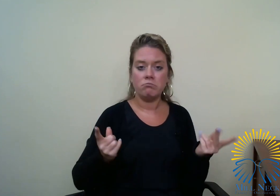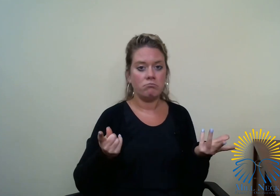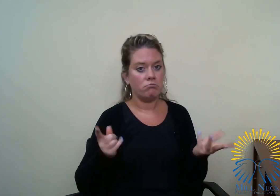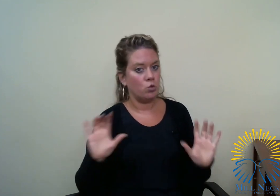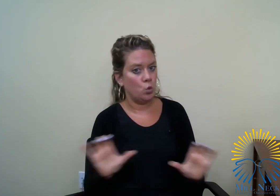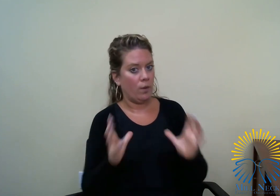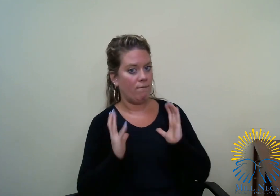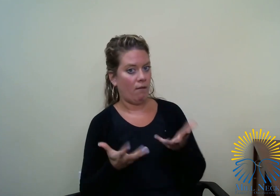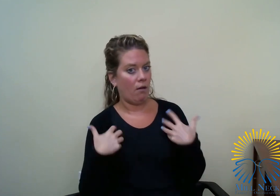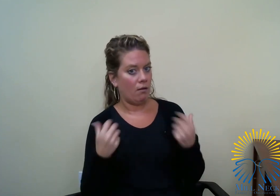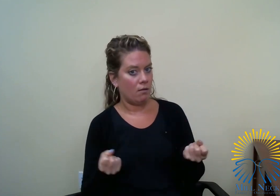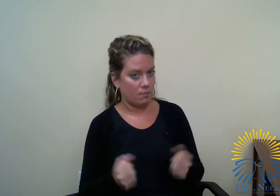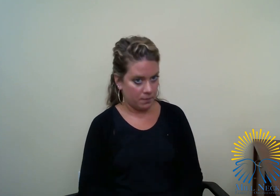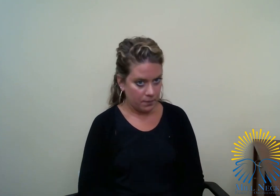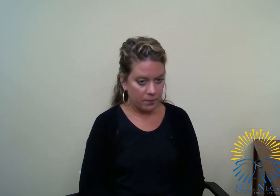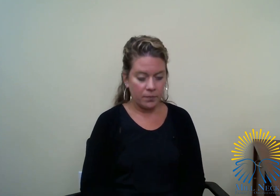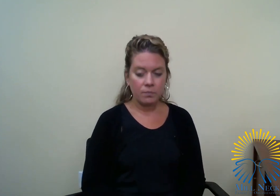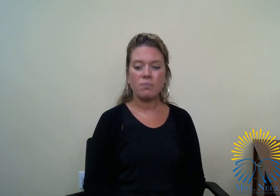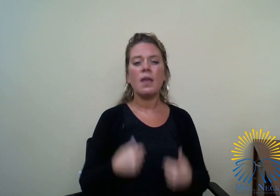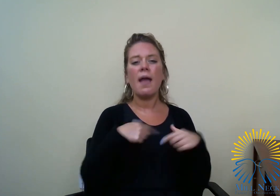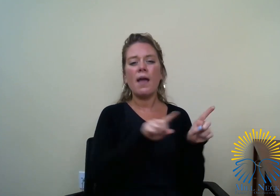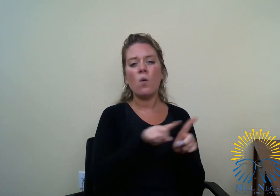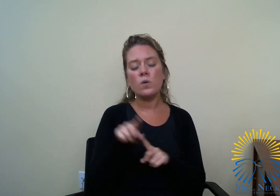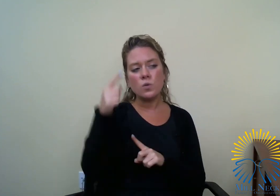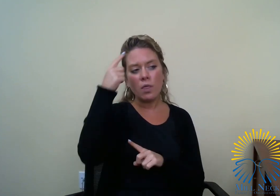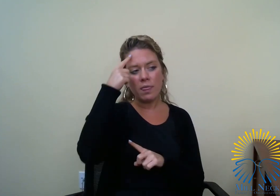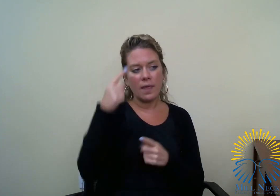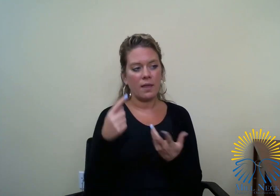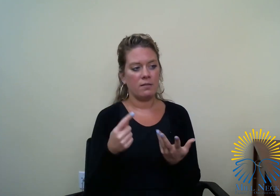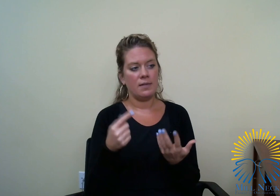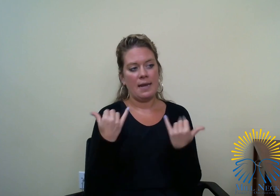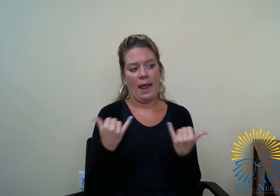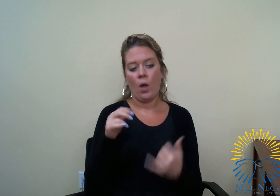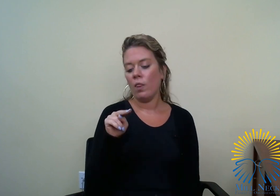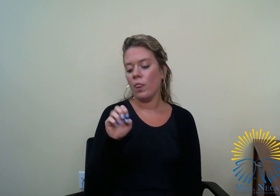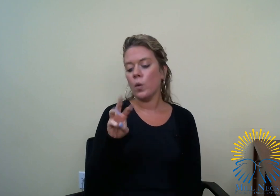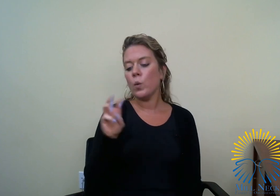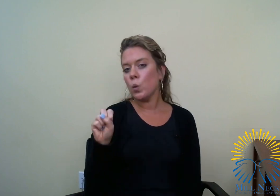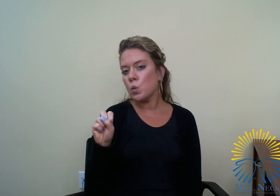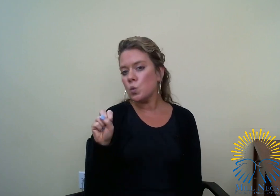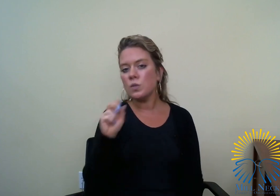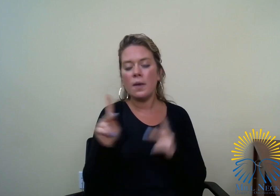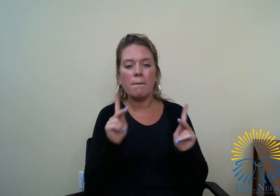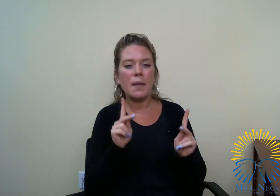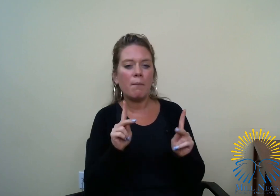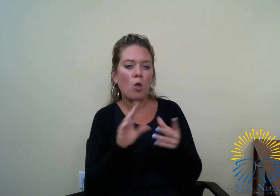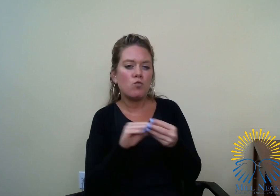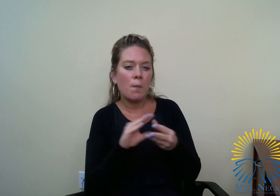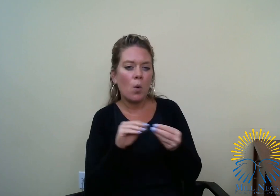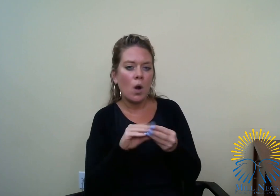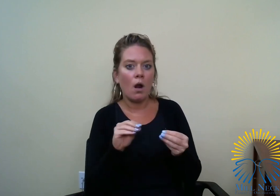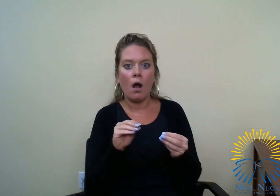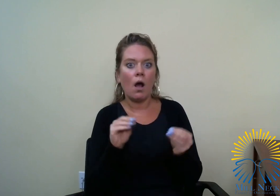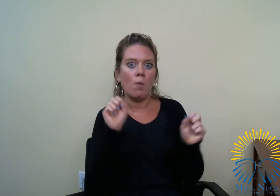think there's like just with the news nowadays, people report on the most